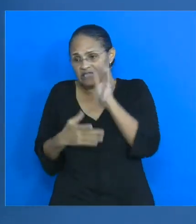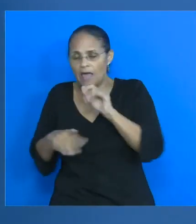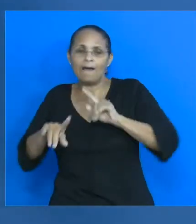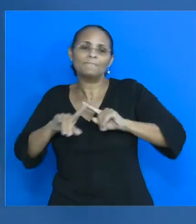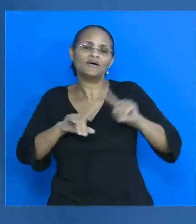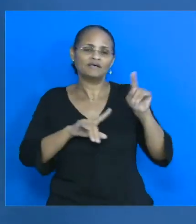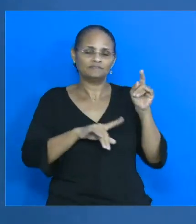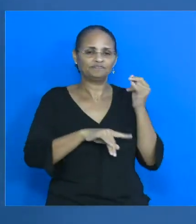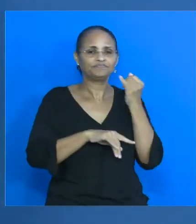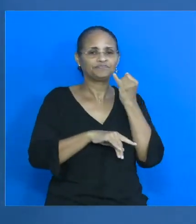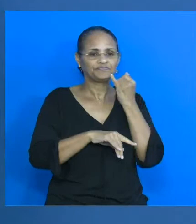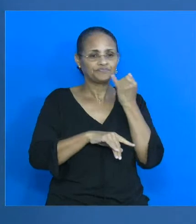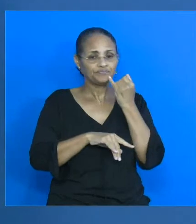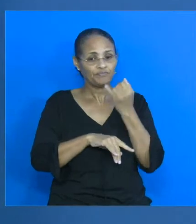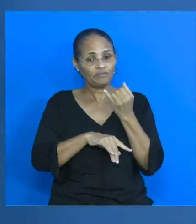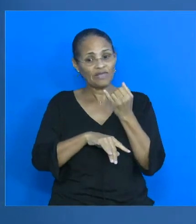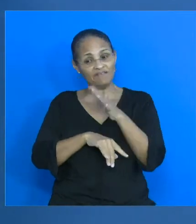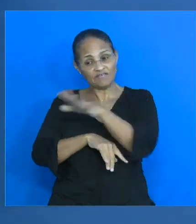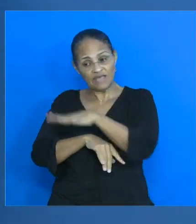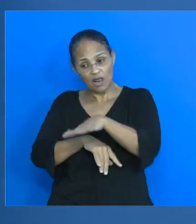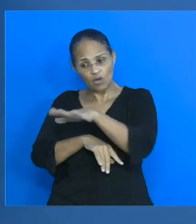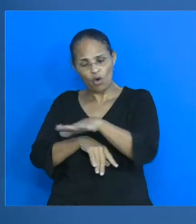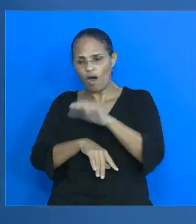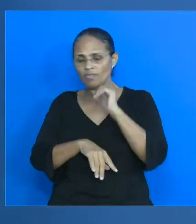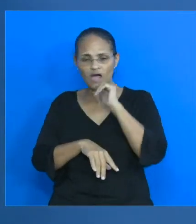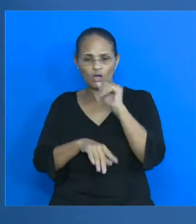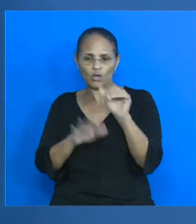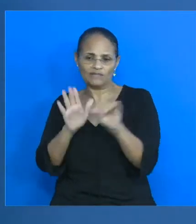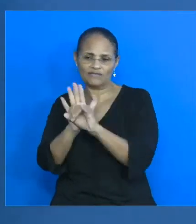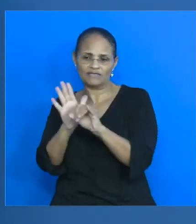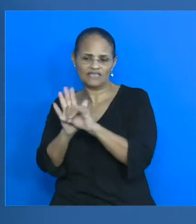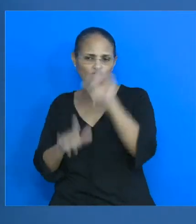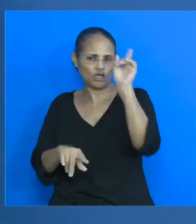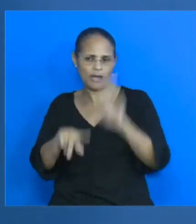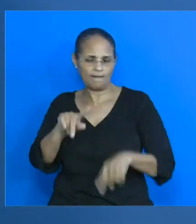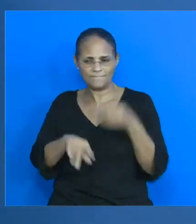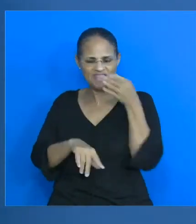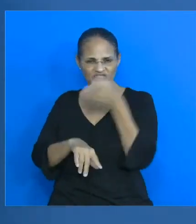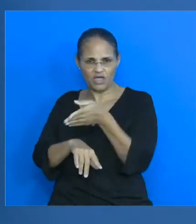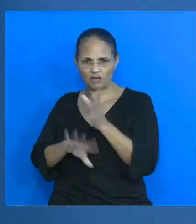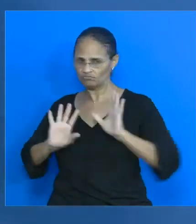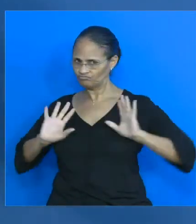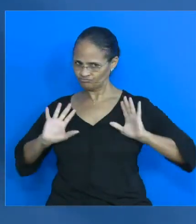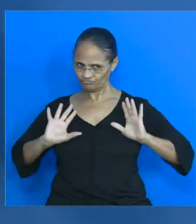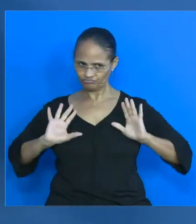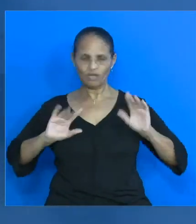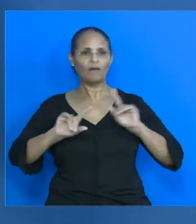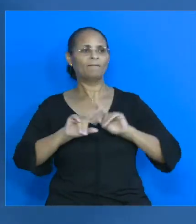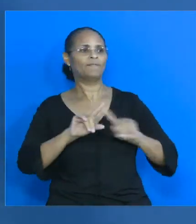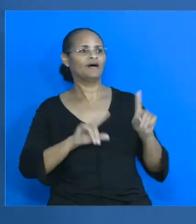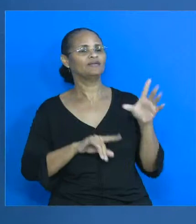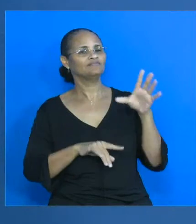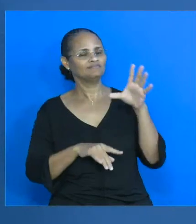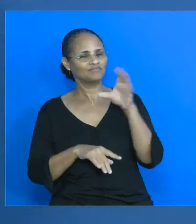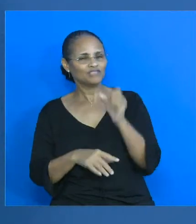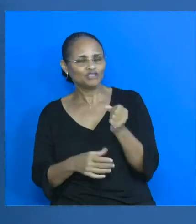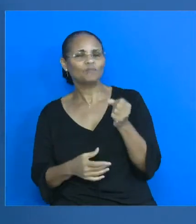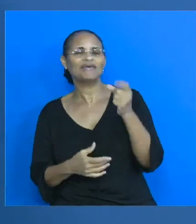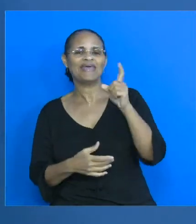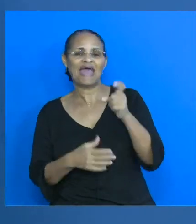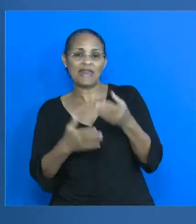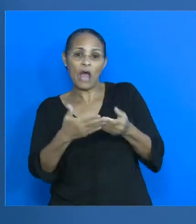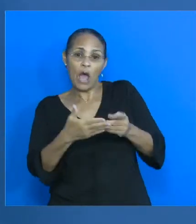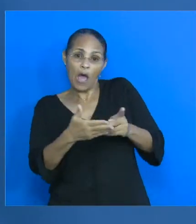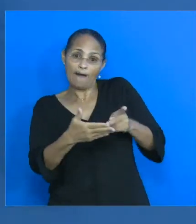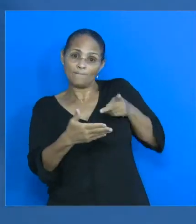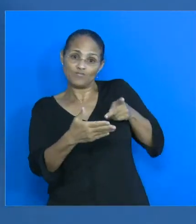presumably mingling at a location that I'm Sure. not even going to identify where he shouldn't have been. Okay, so presumably he had a pre-test. So if